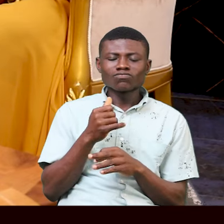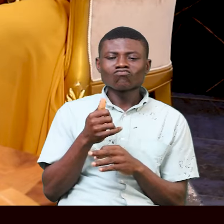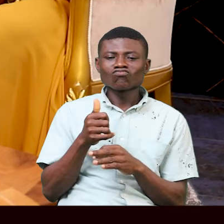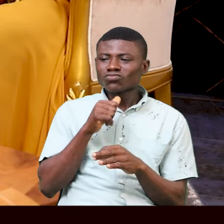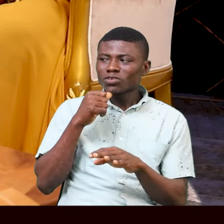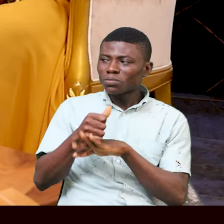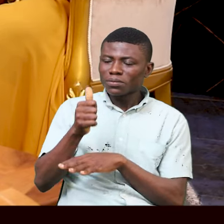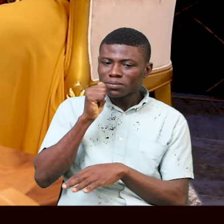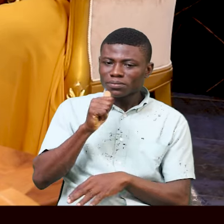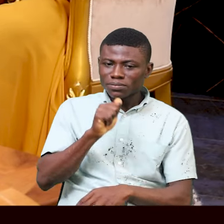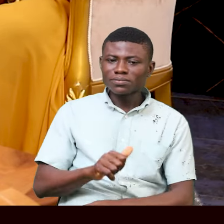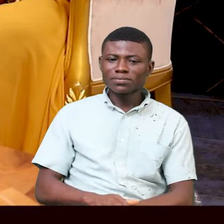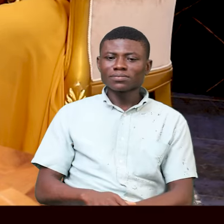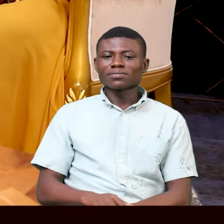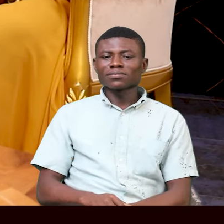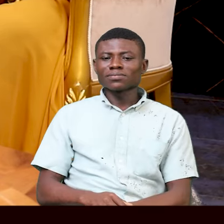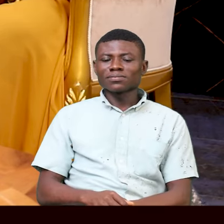monisbo.